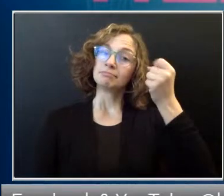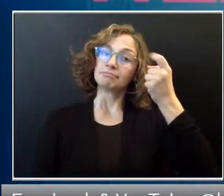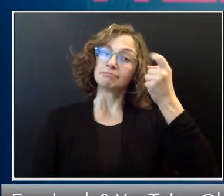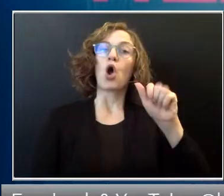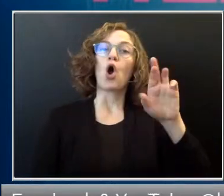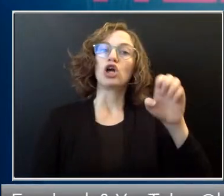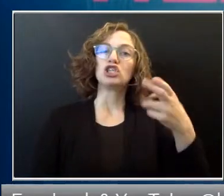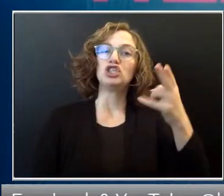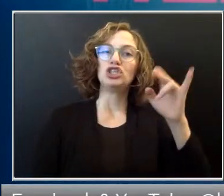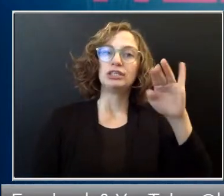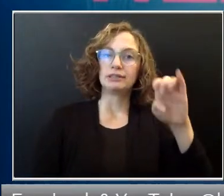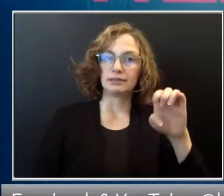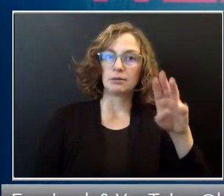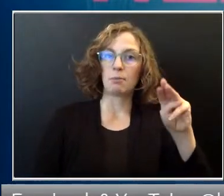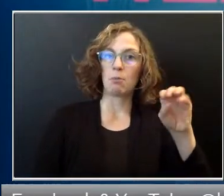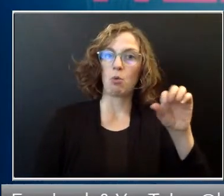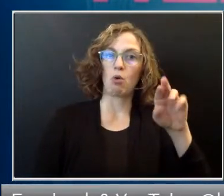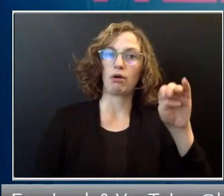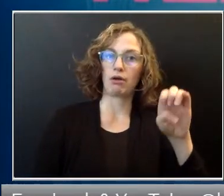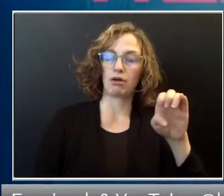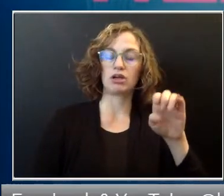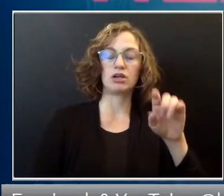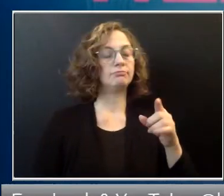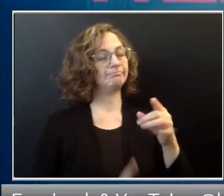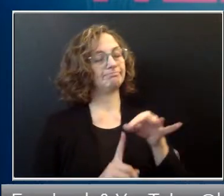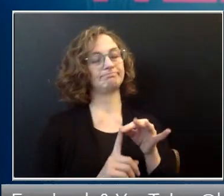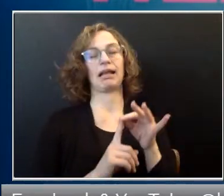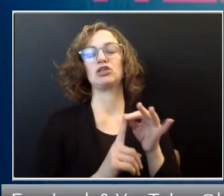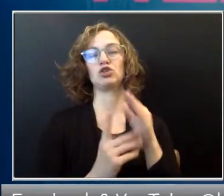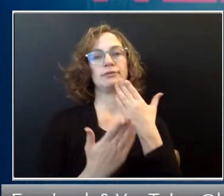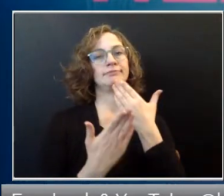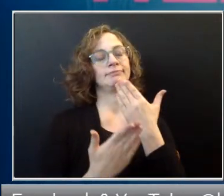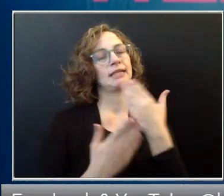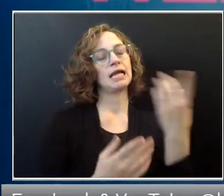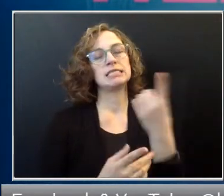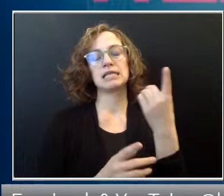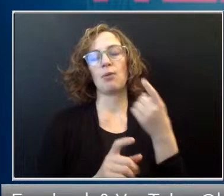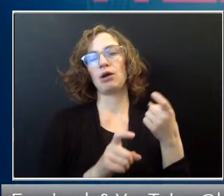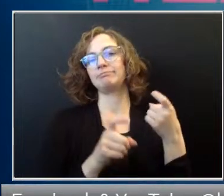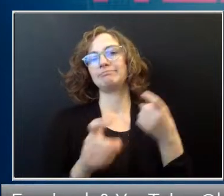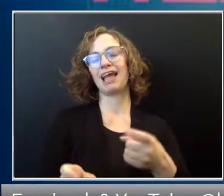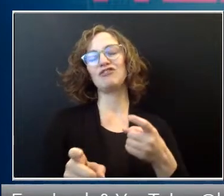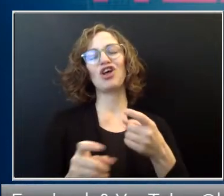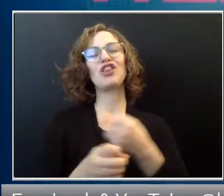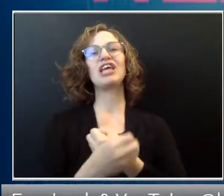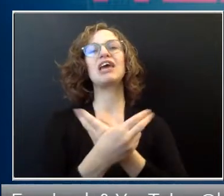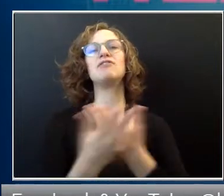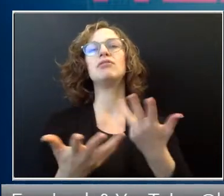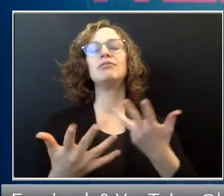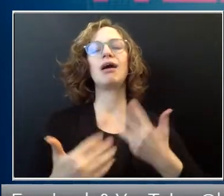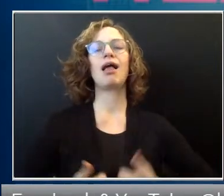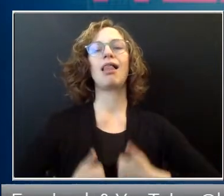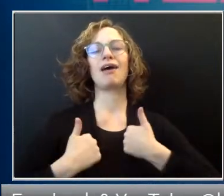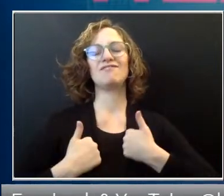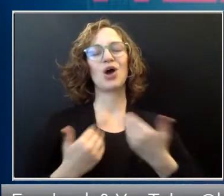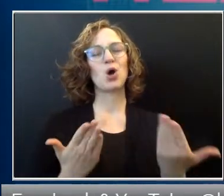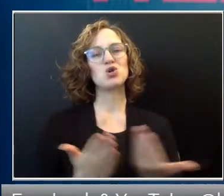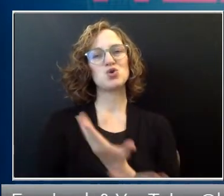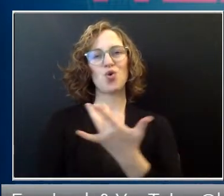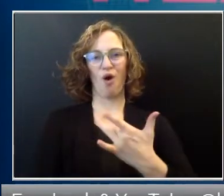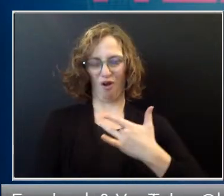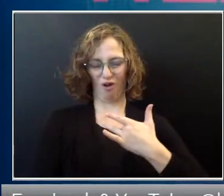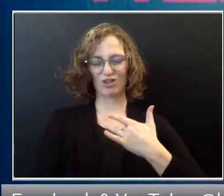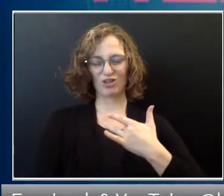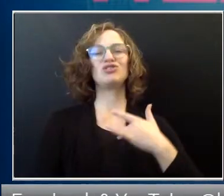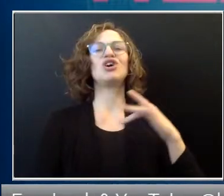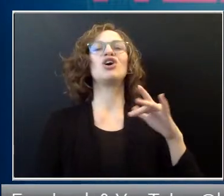the gift of life, a new heart, on Christmas Eve 2022. That's when she got the call she'd been dreaming of. Her new